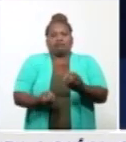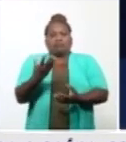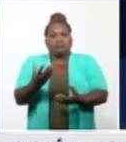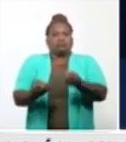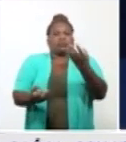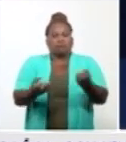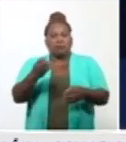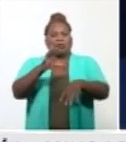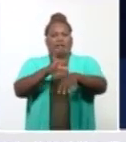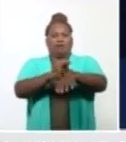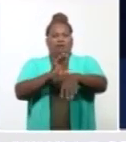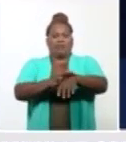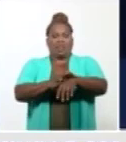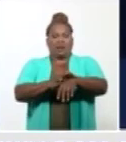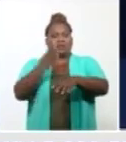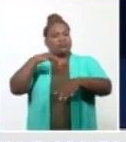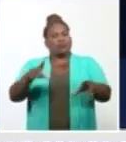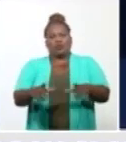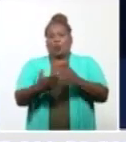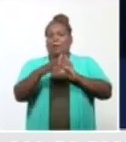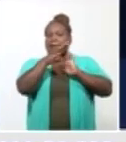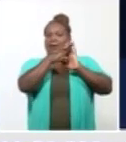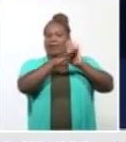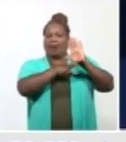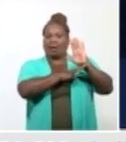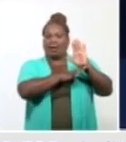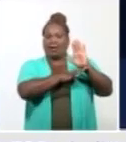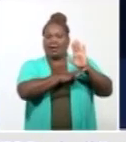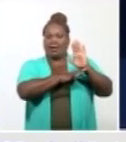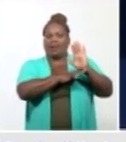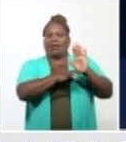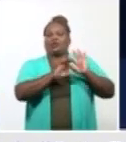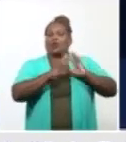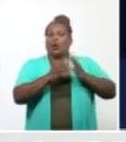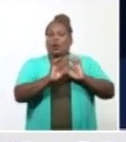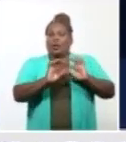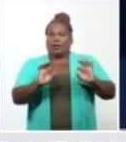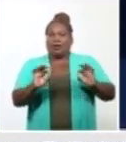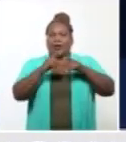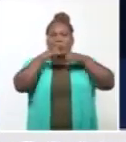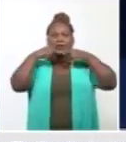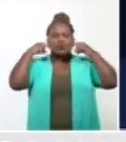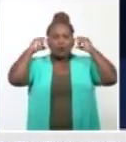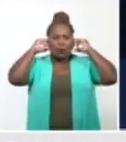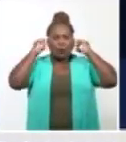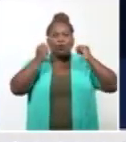date back to April 26.